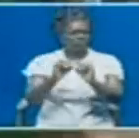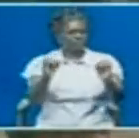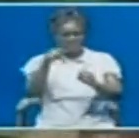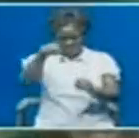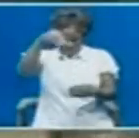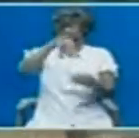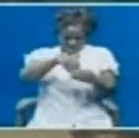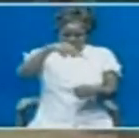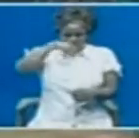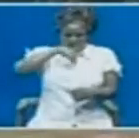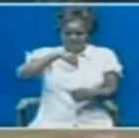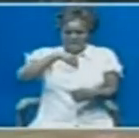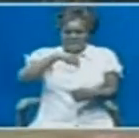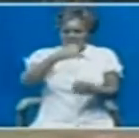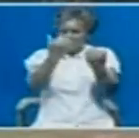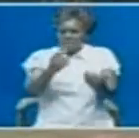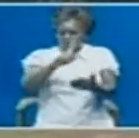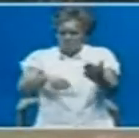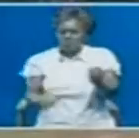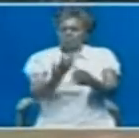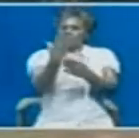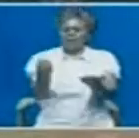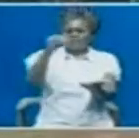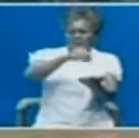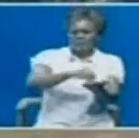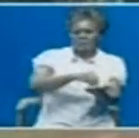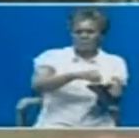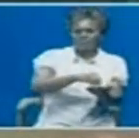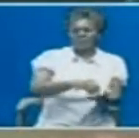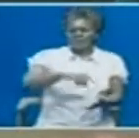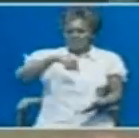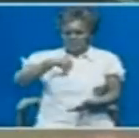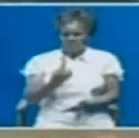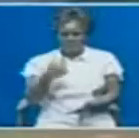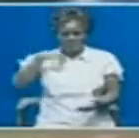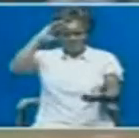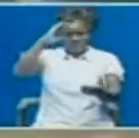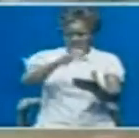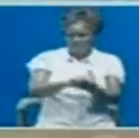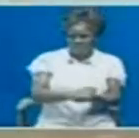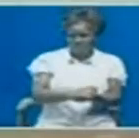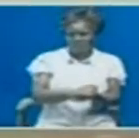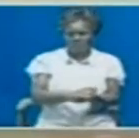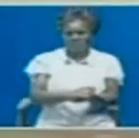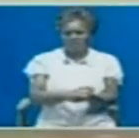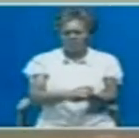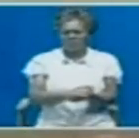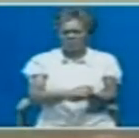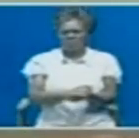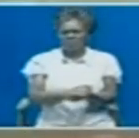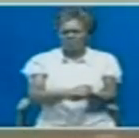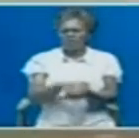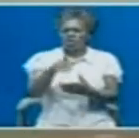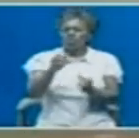him. It just needs to be activated again. Now, for me, I'm a believer of if you're good on the inside, you